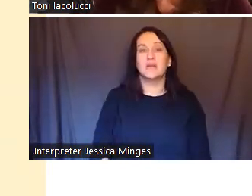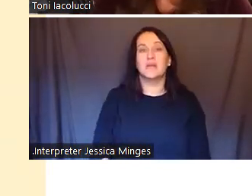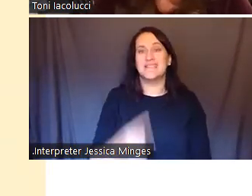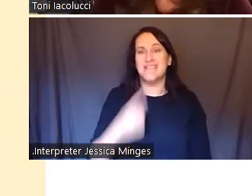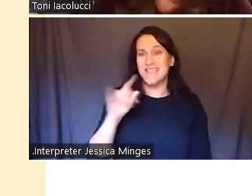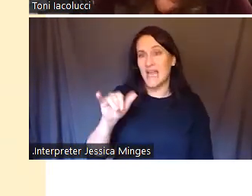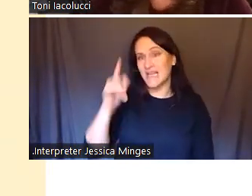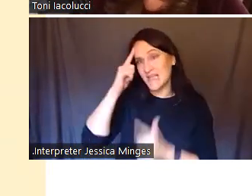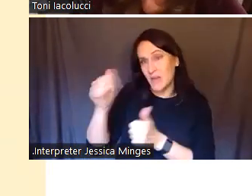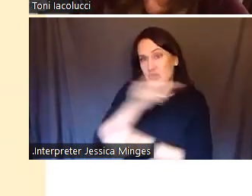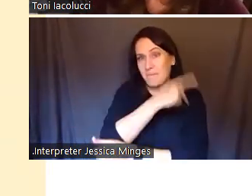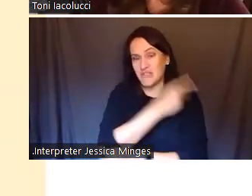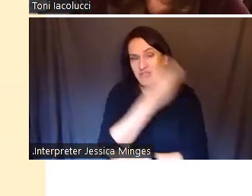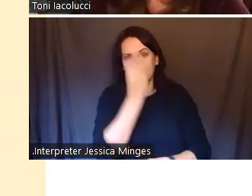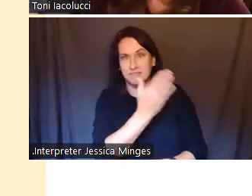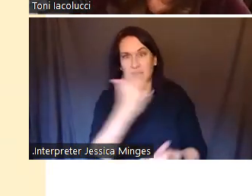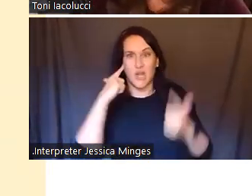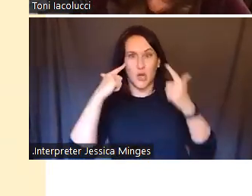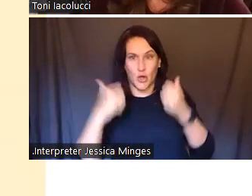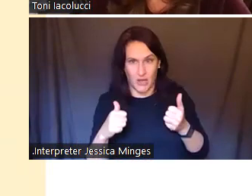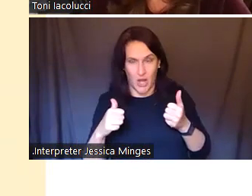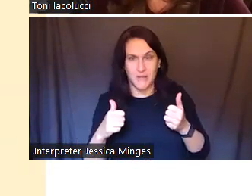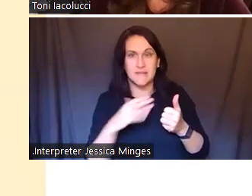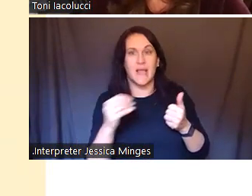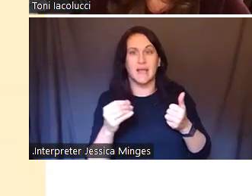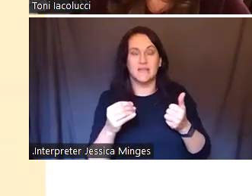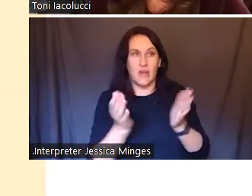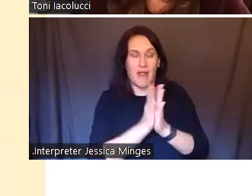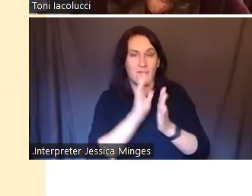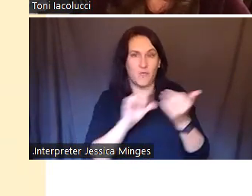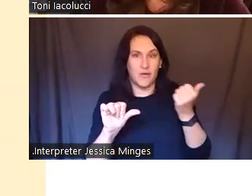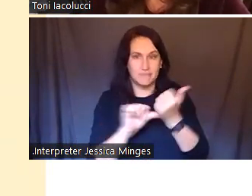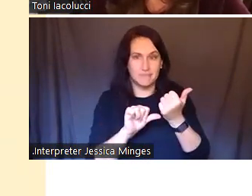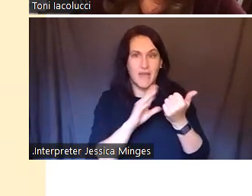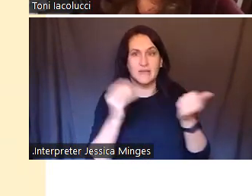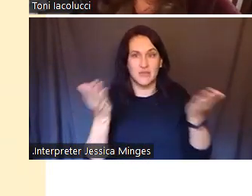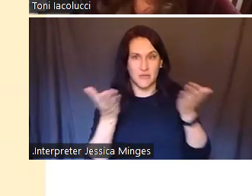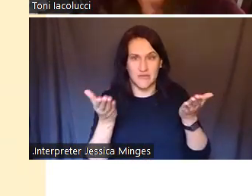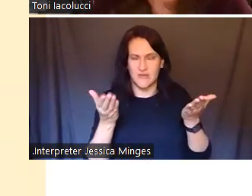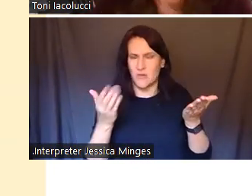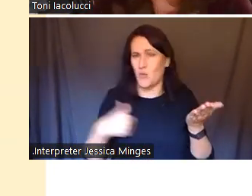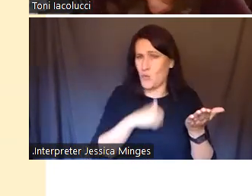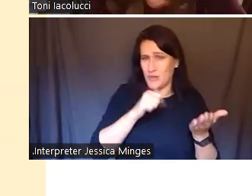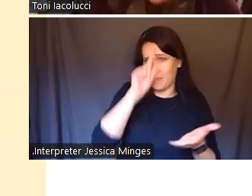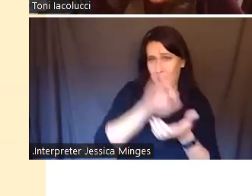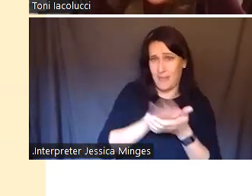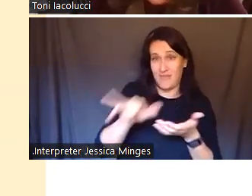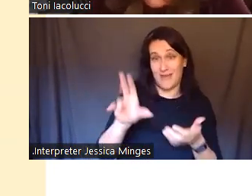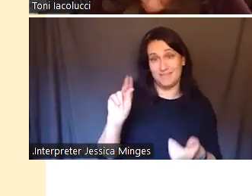patient to disclose their hearing loss and to ask for aids and services. We don't believe that.